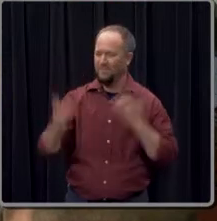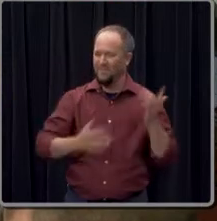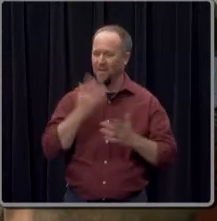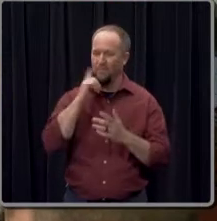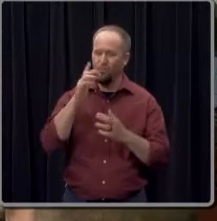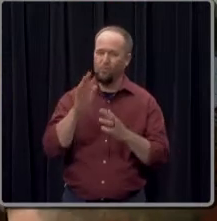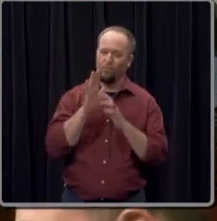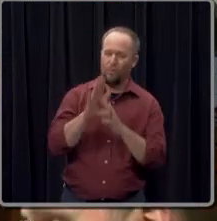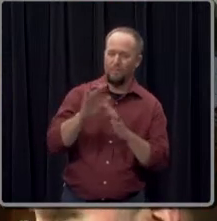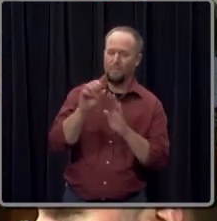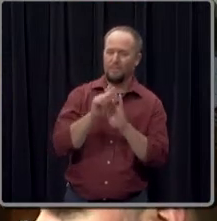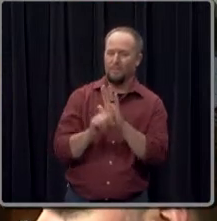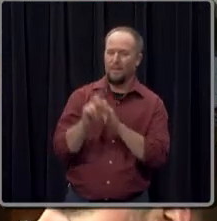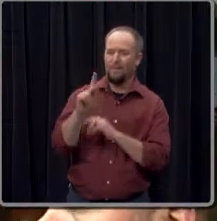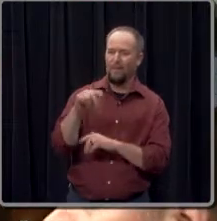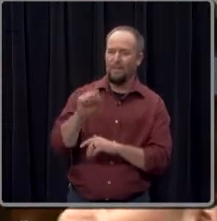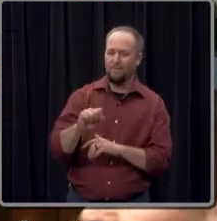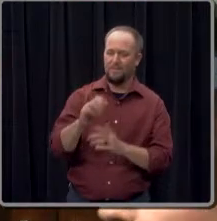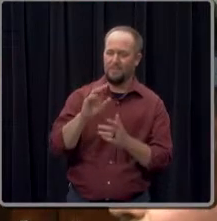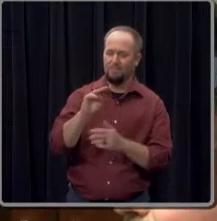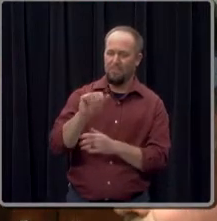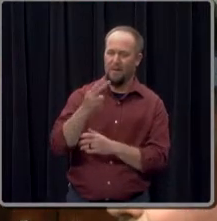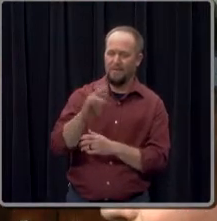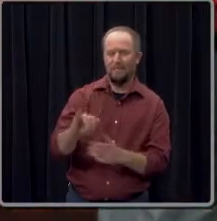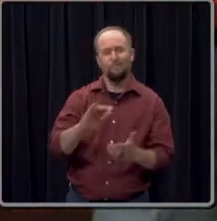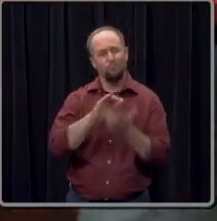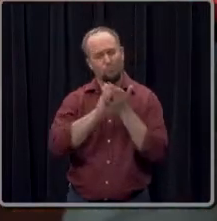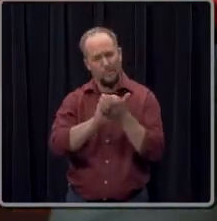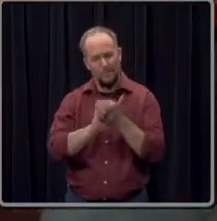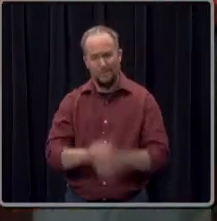represent the state of Kansas, Mahi. Congratulations.